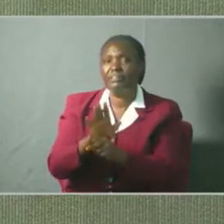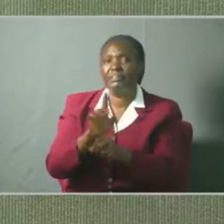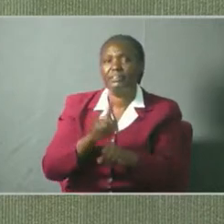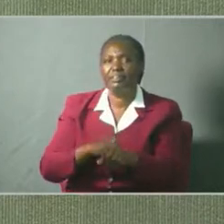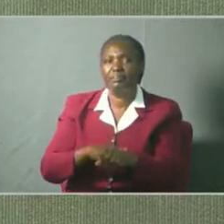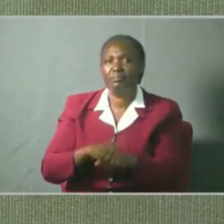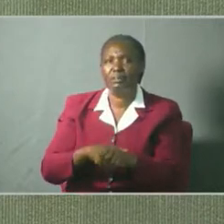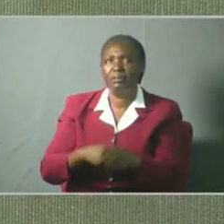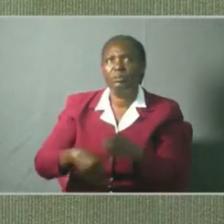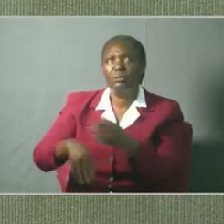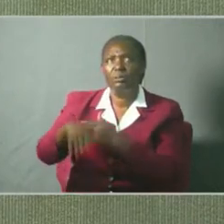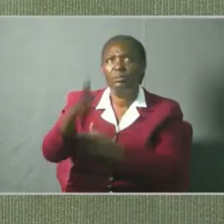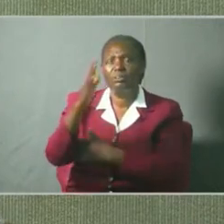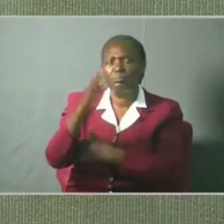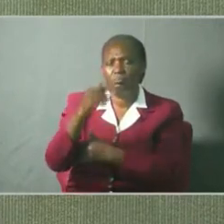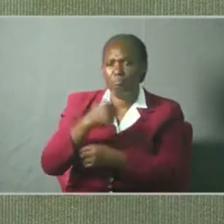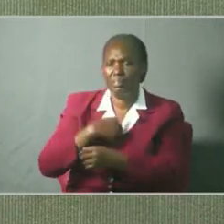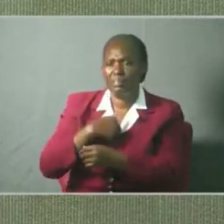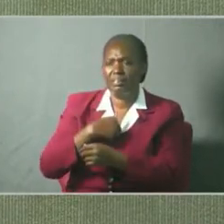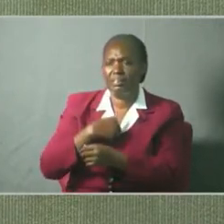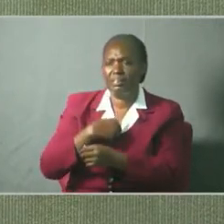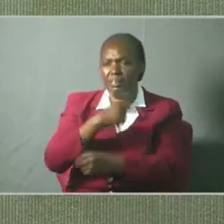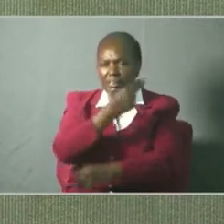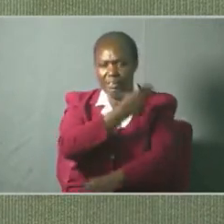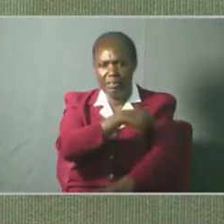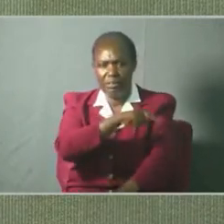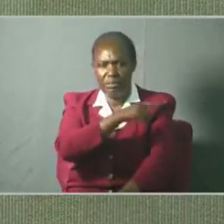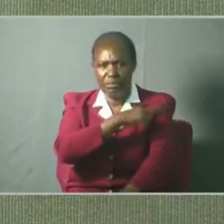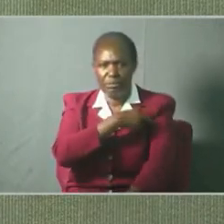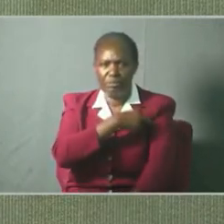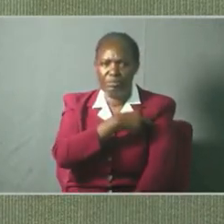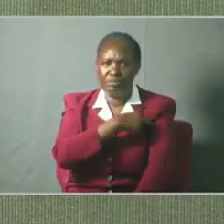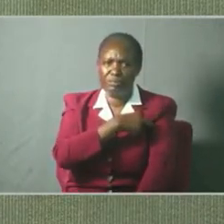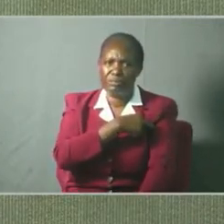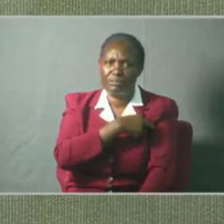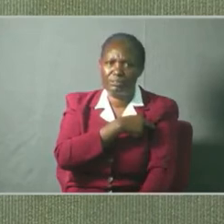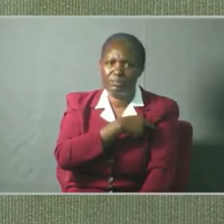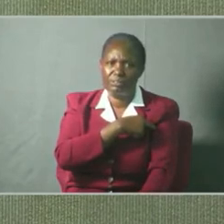got admitted in the hospital, was released.